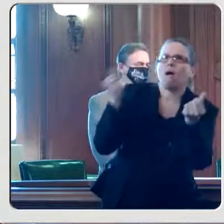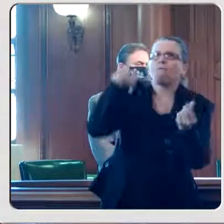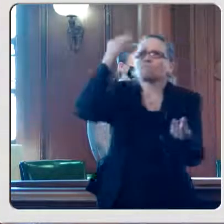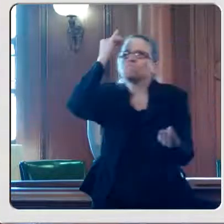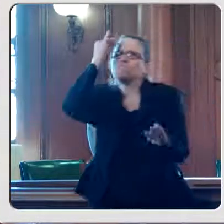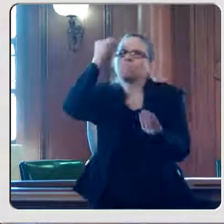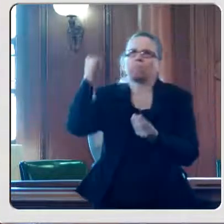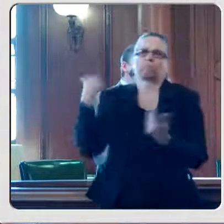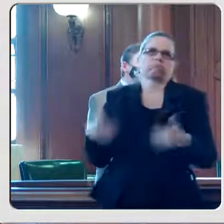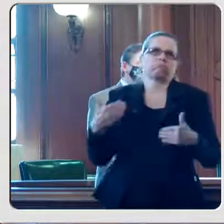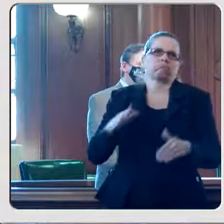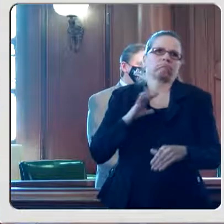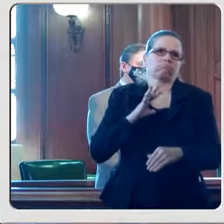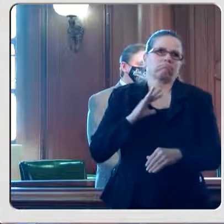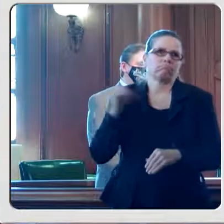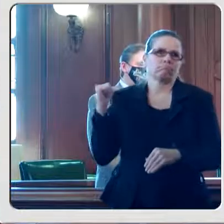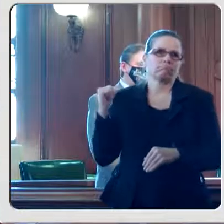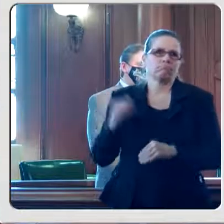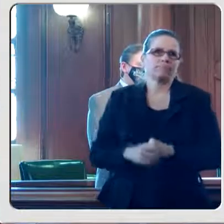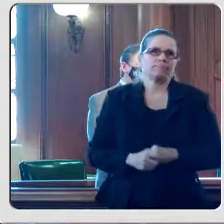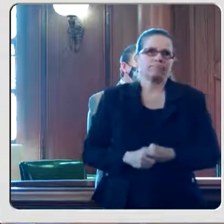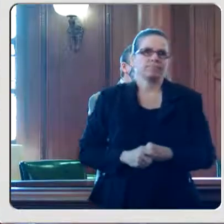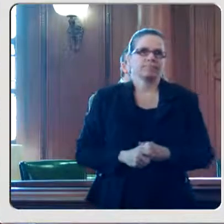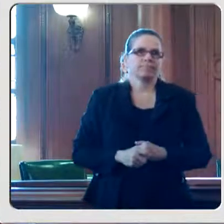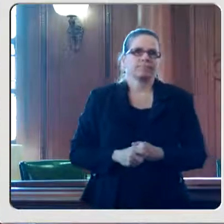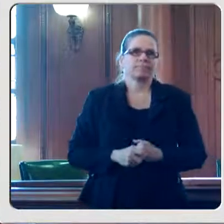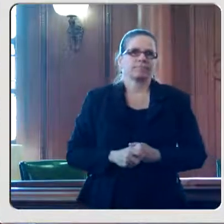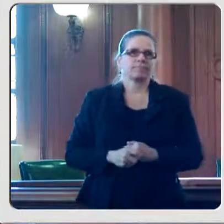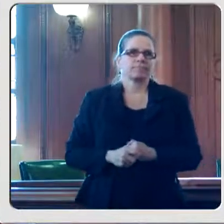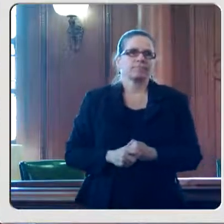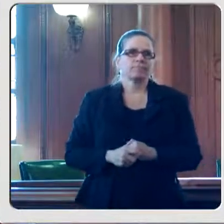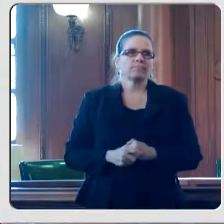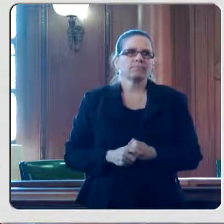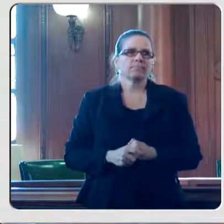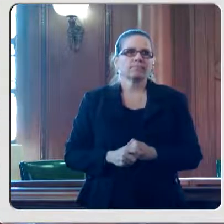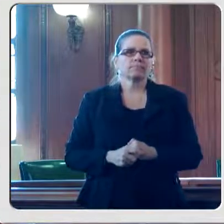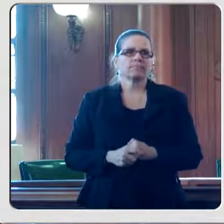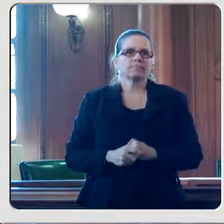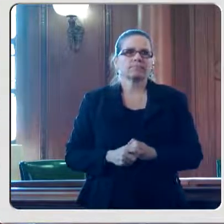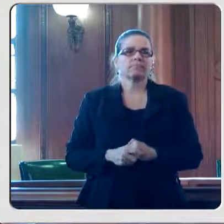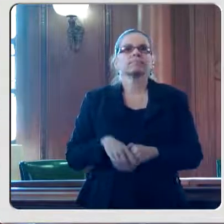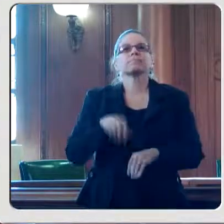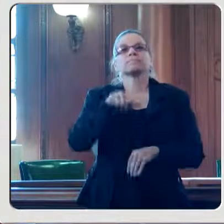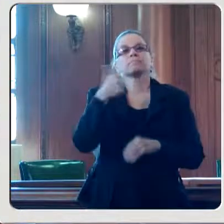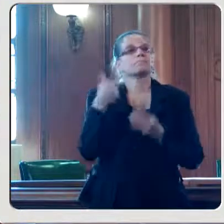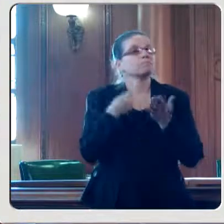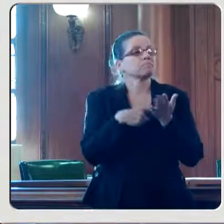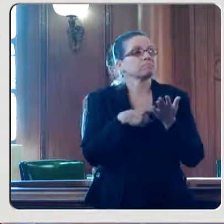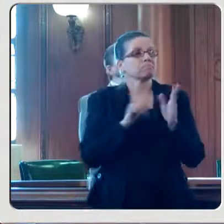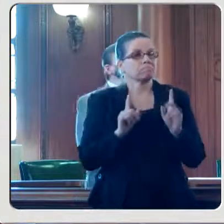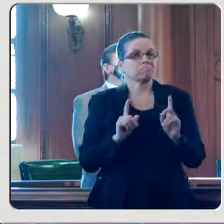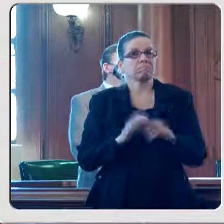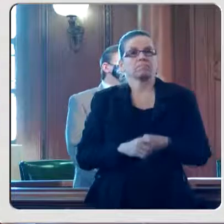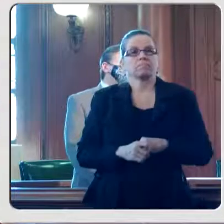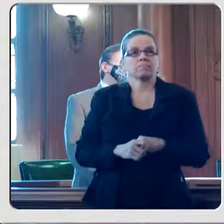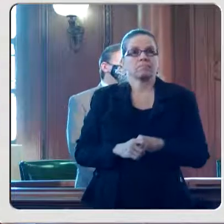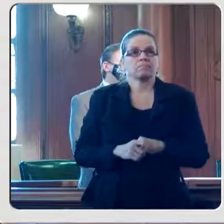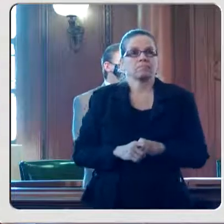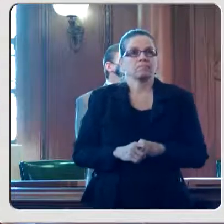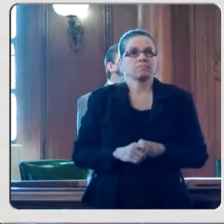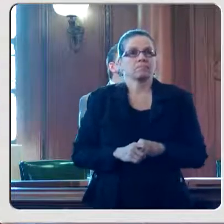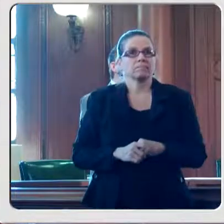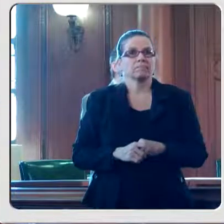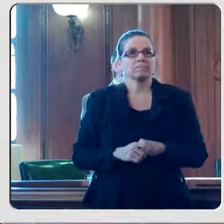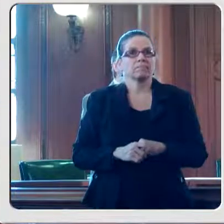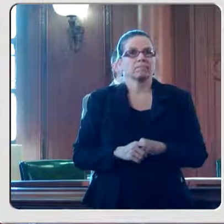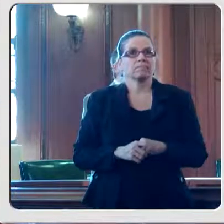or the employees. In non-COVID, residents in the McKnight, Old Hill, and Upper Hill neighborhoods, we'd love